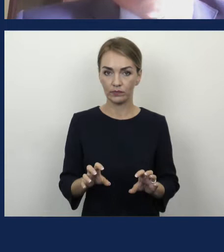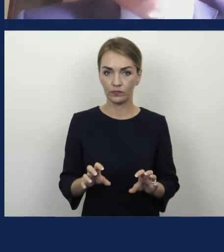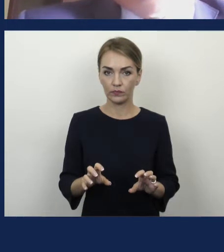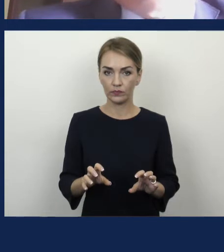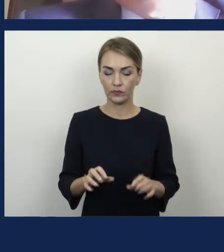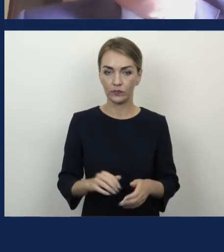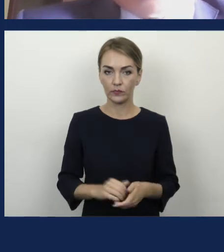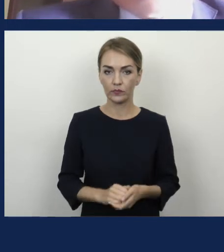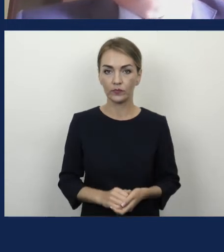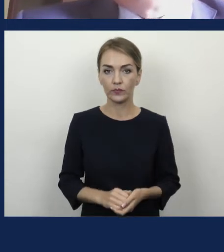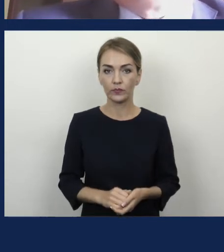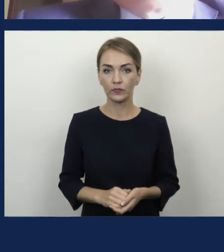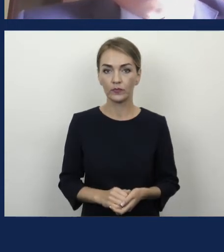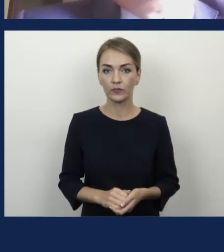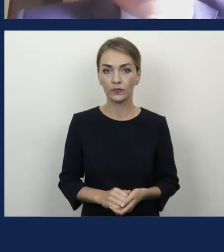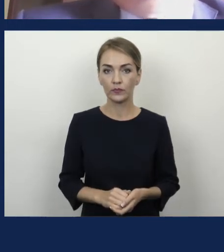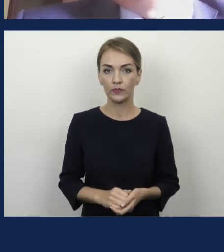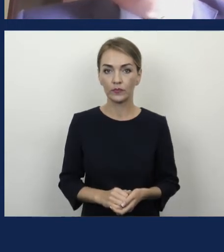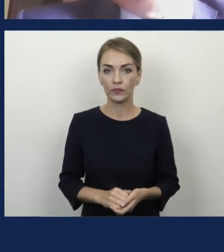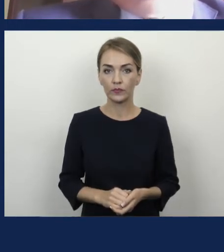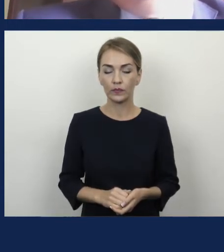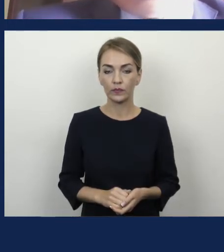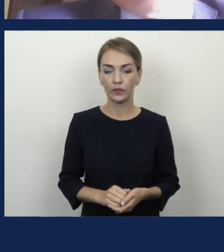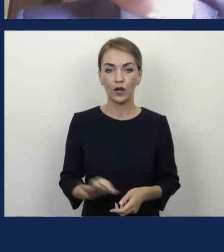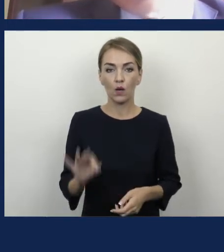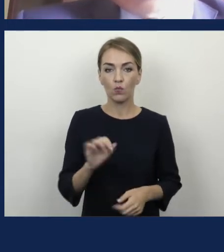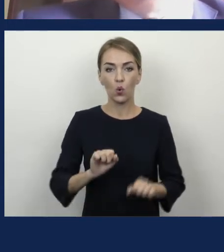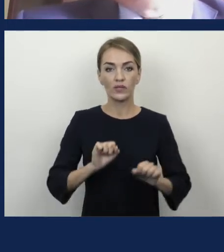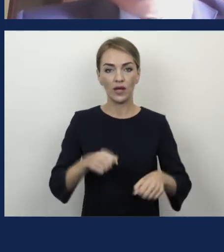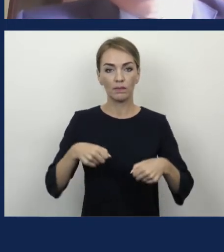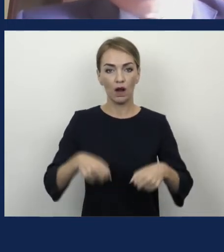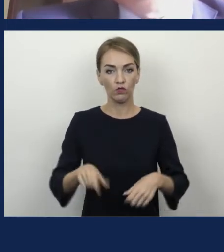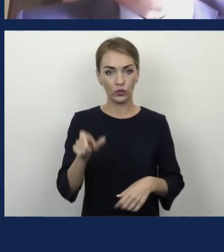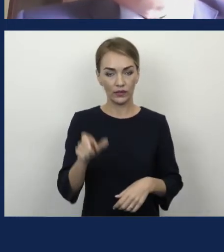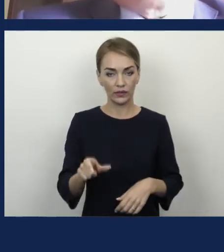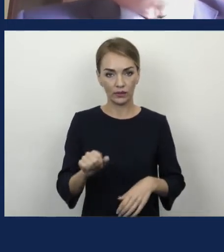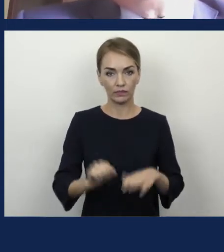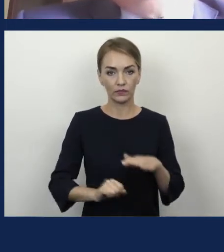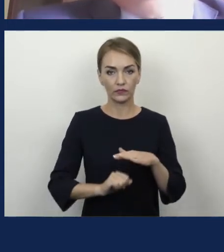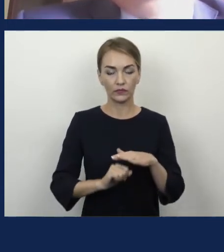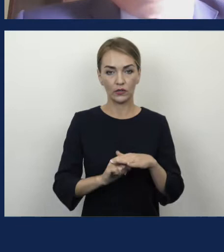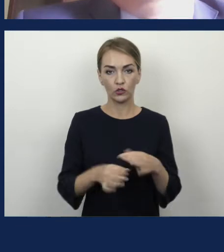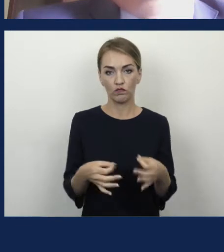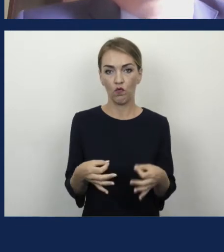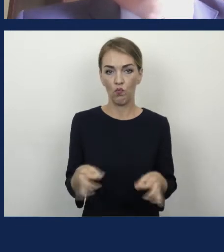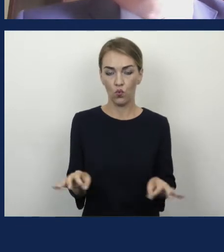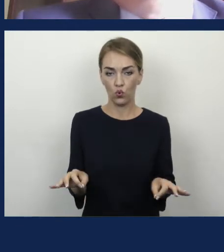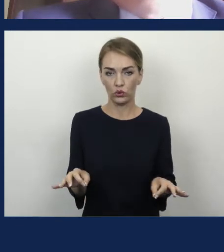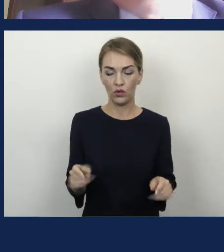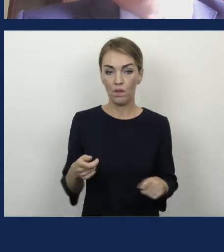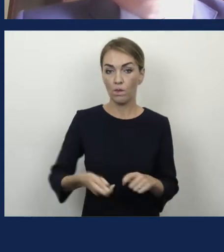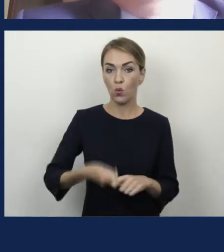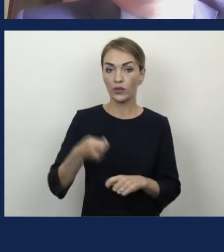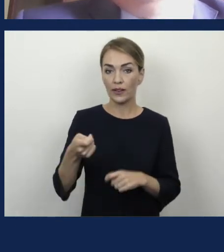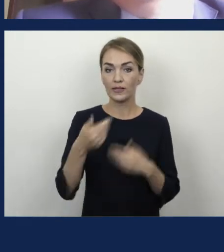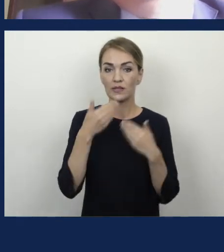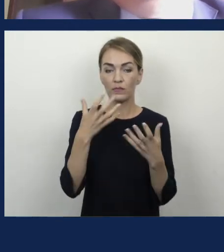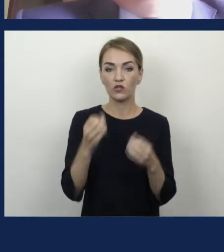Human Rights and Freedoms in September last year. The